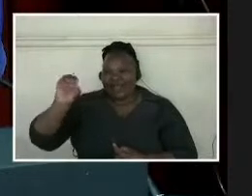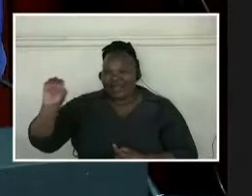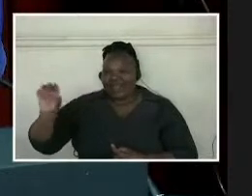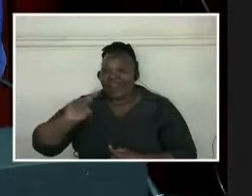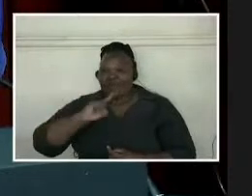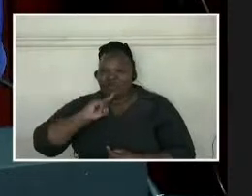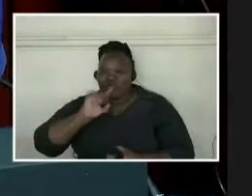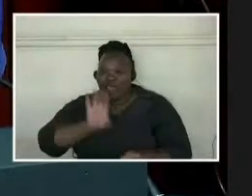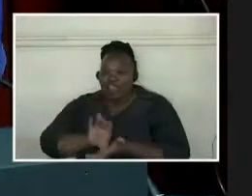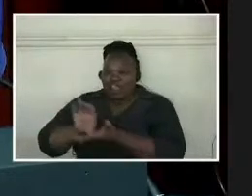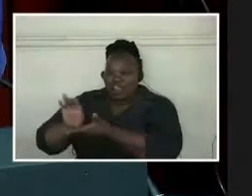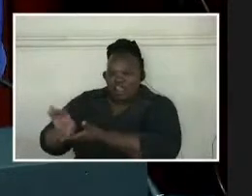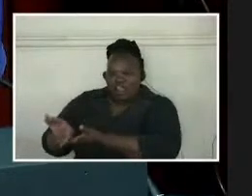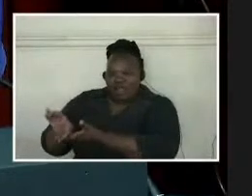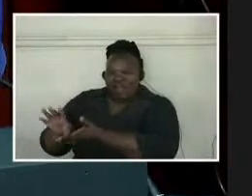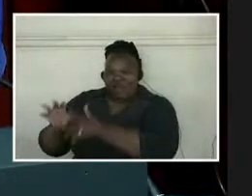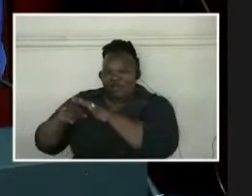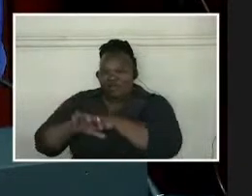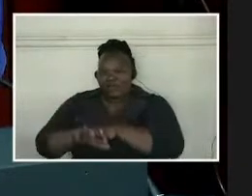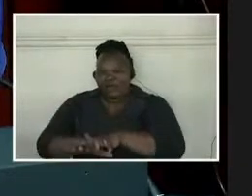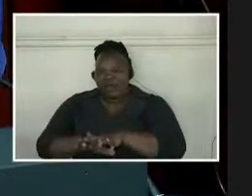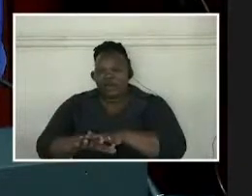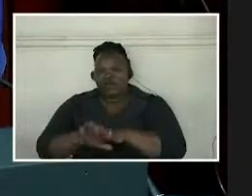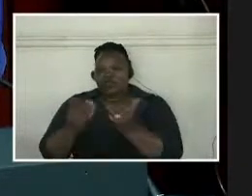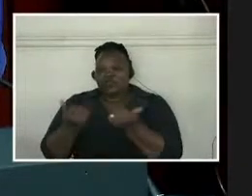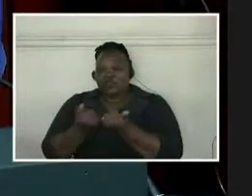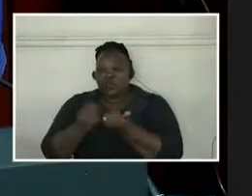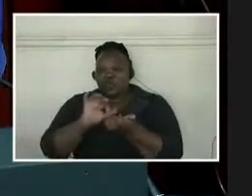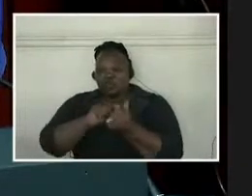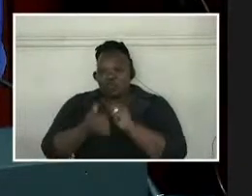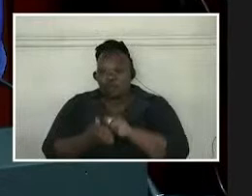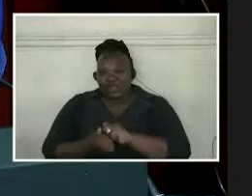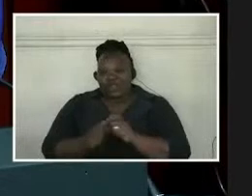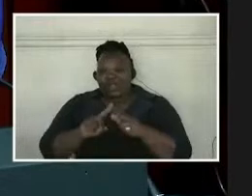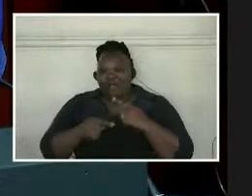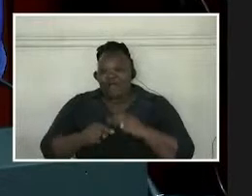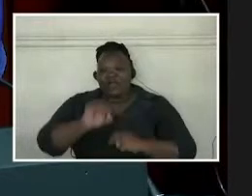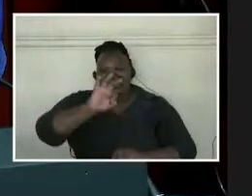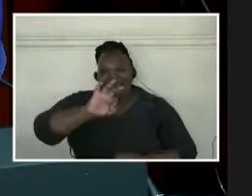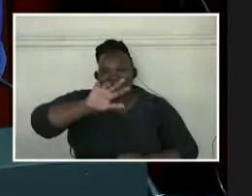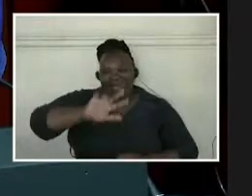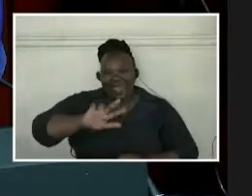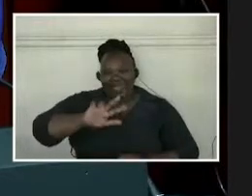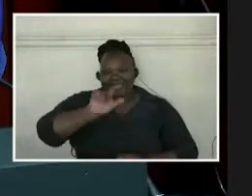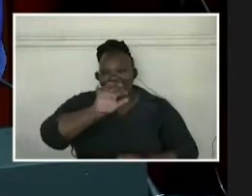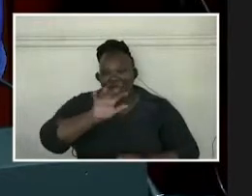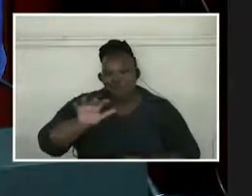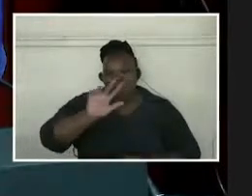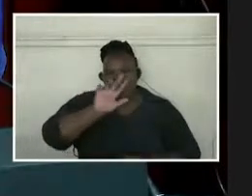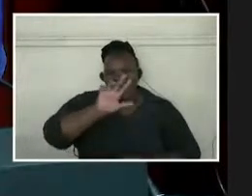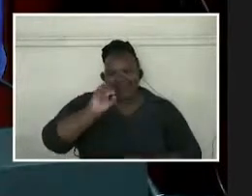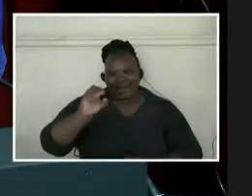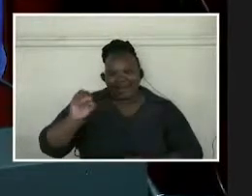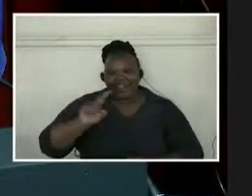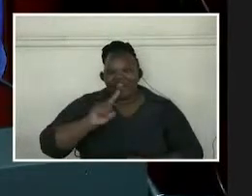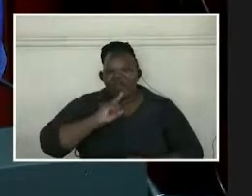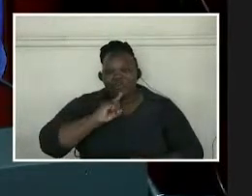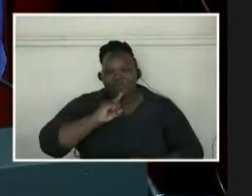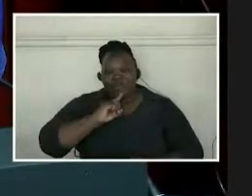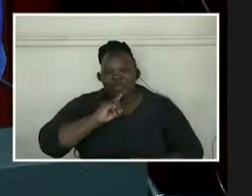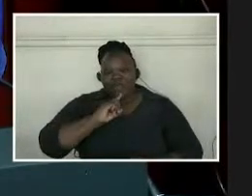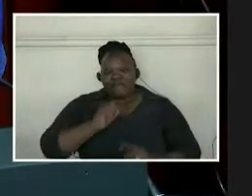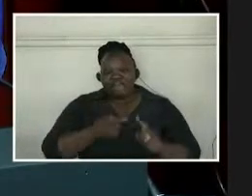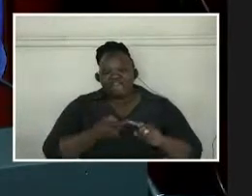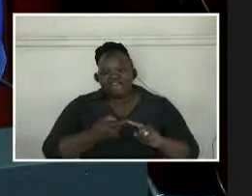aside for the implementation of school sport of which 38 million 900 000 is from the